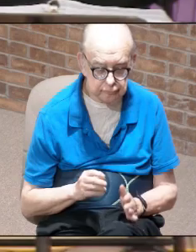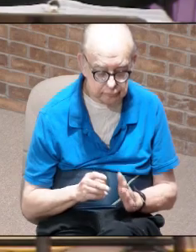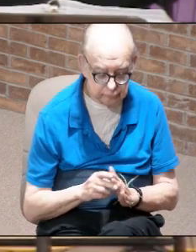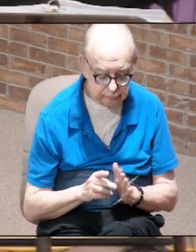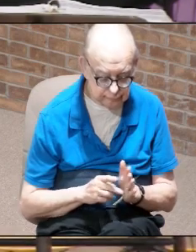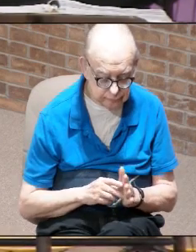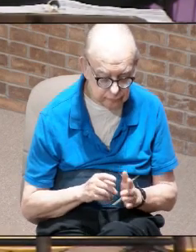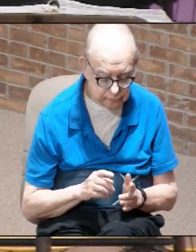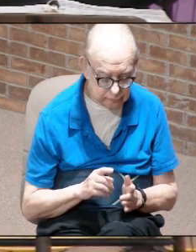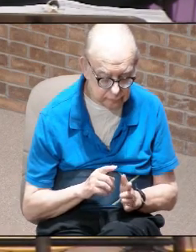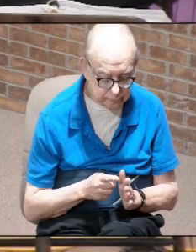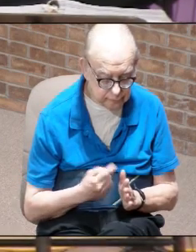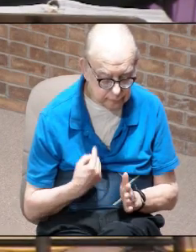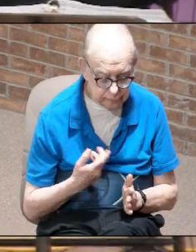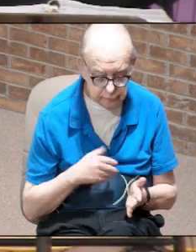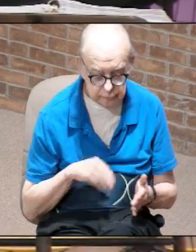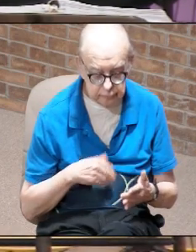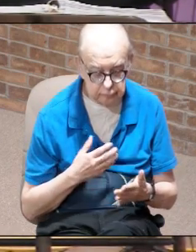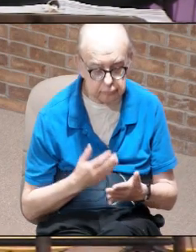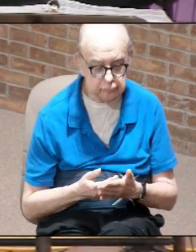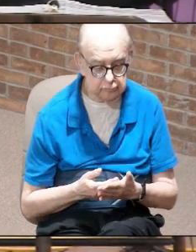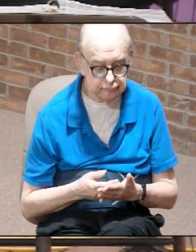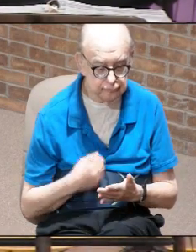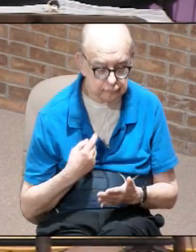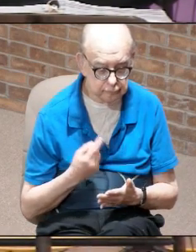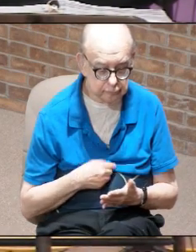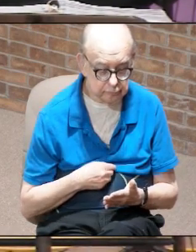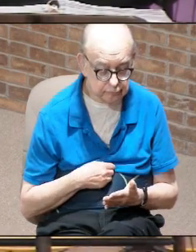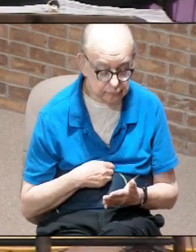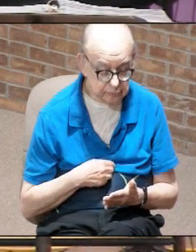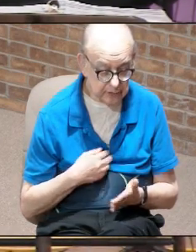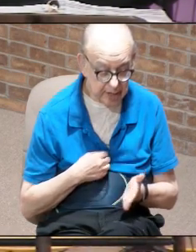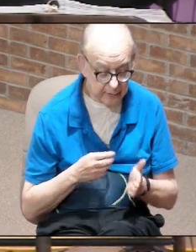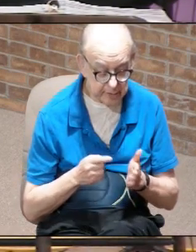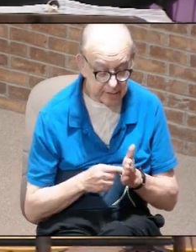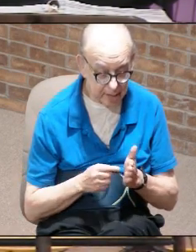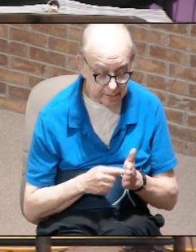The moment we're born, we're in debt.